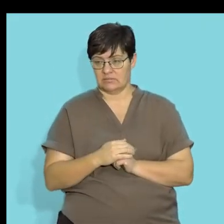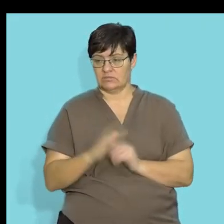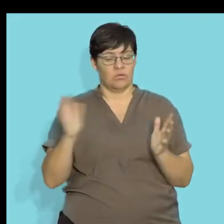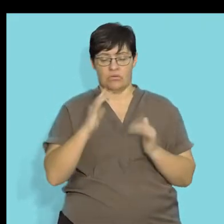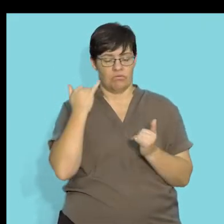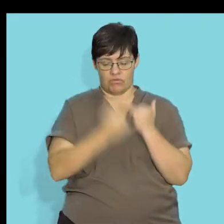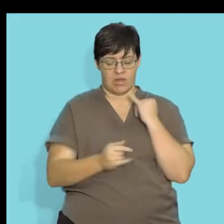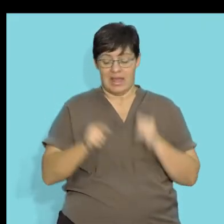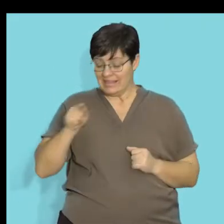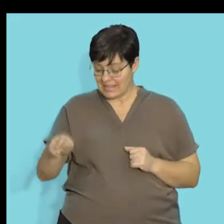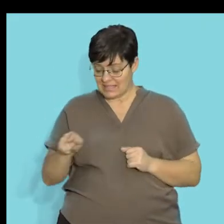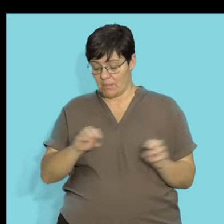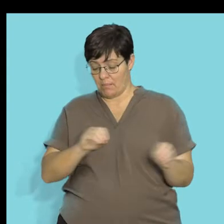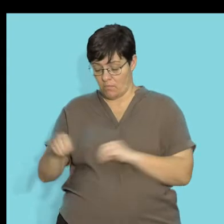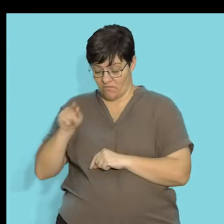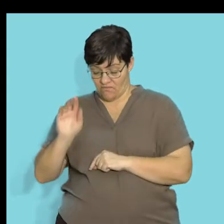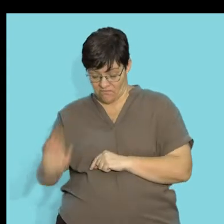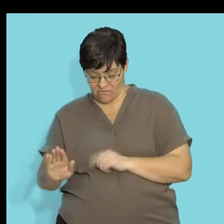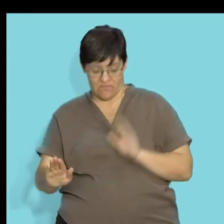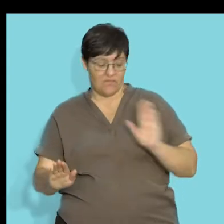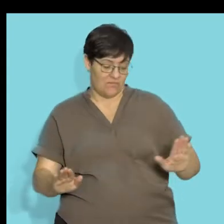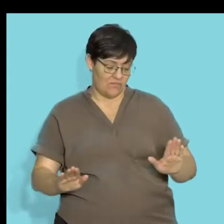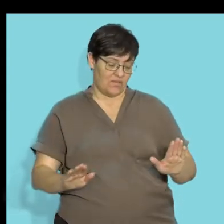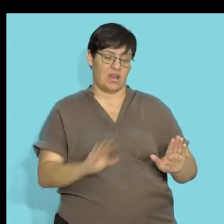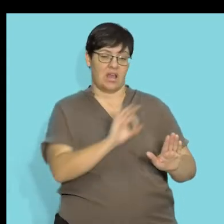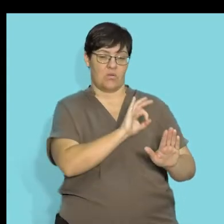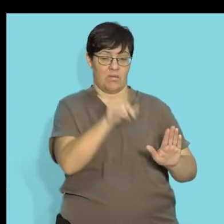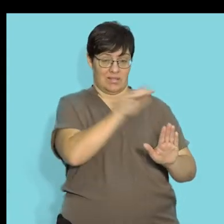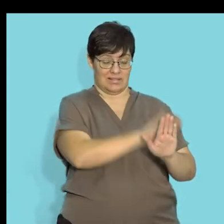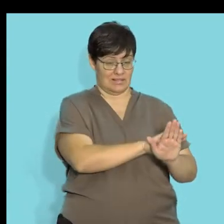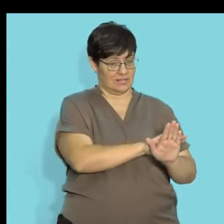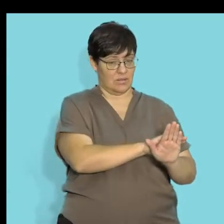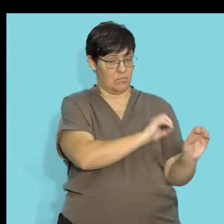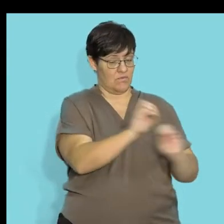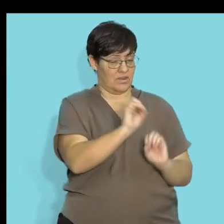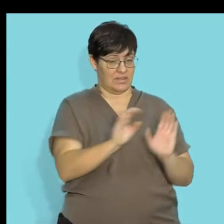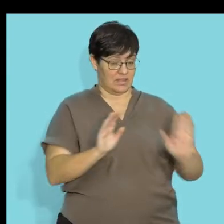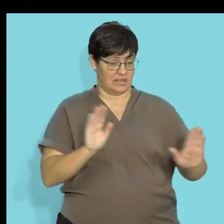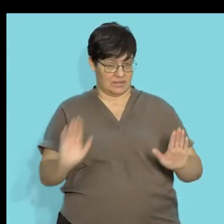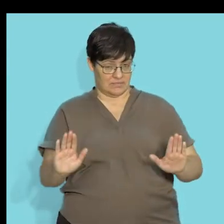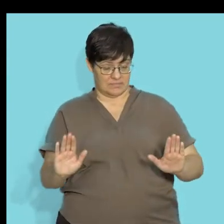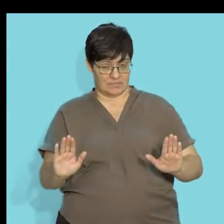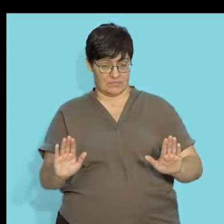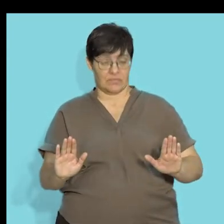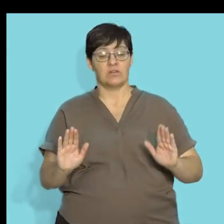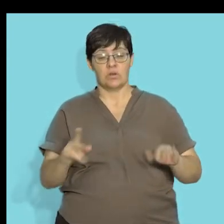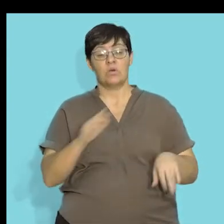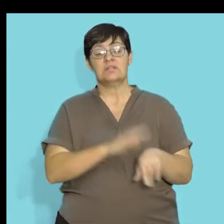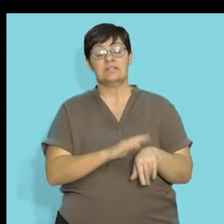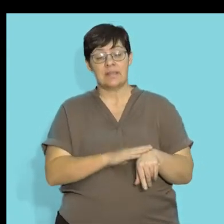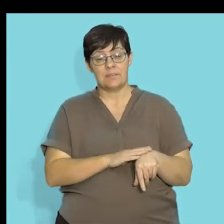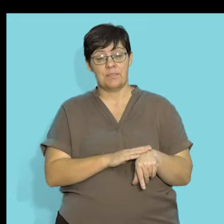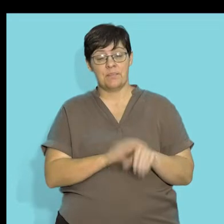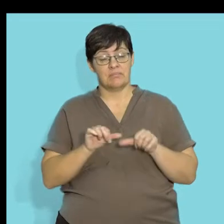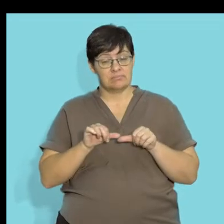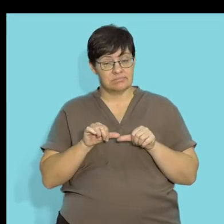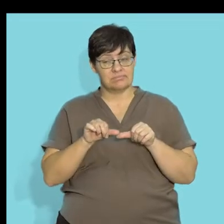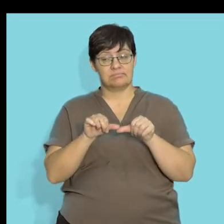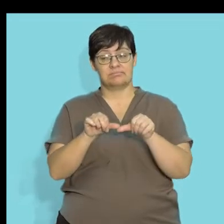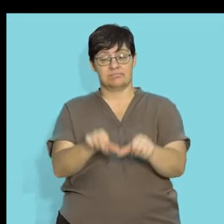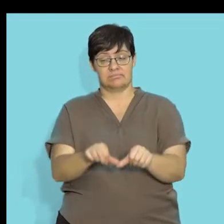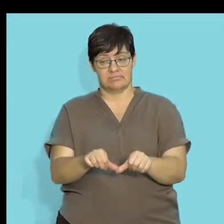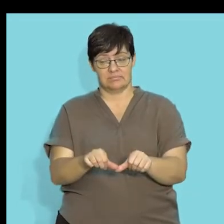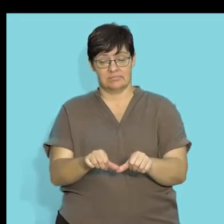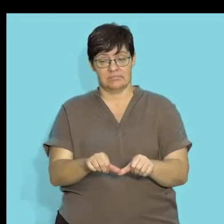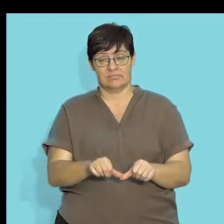this is a moving clinostat and this is the stationary one, and we see that as time progresses that